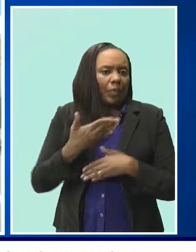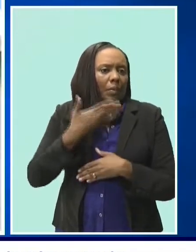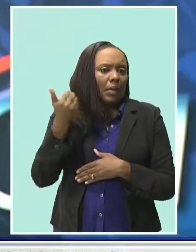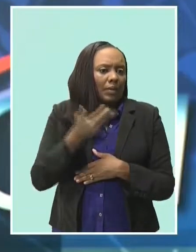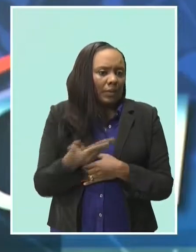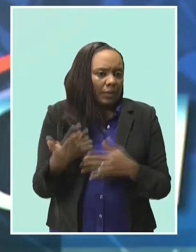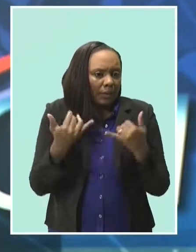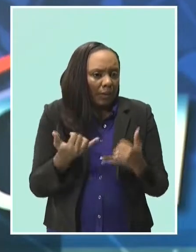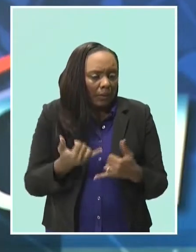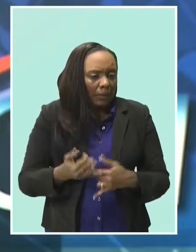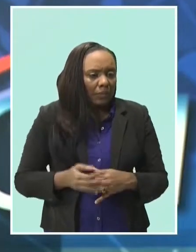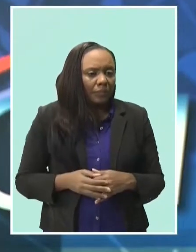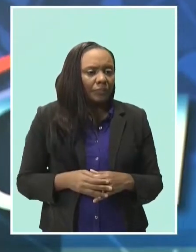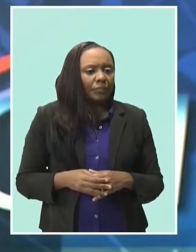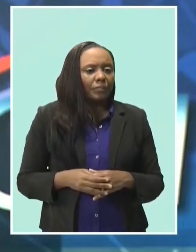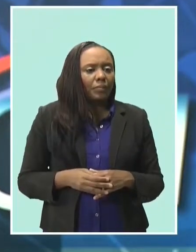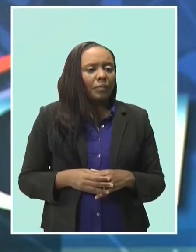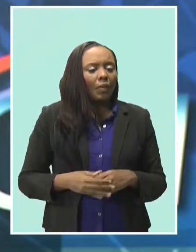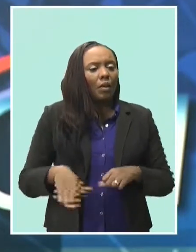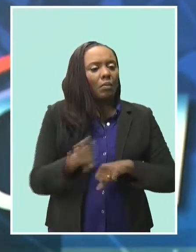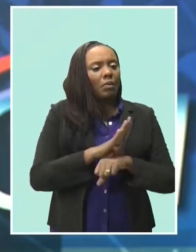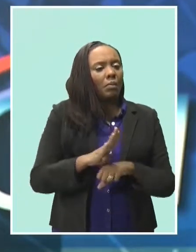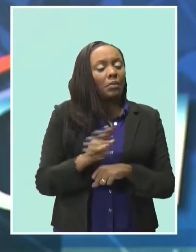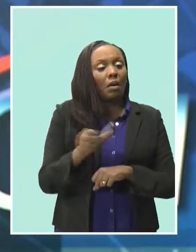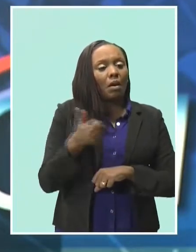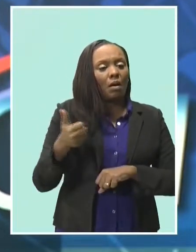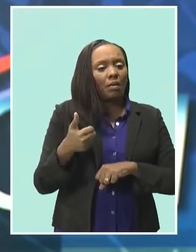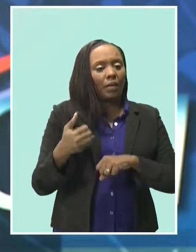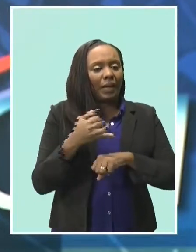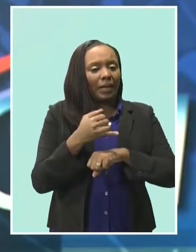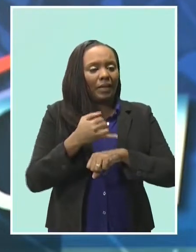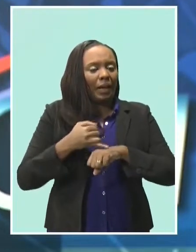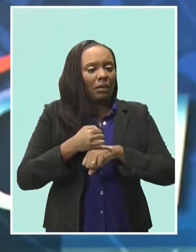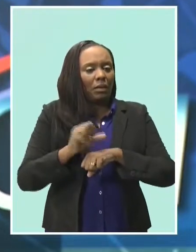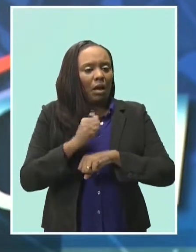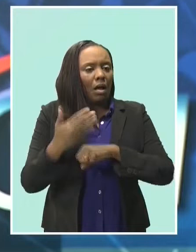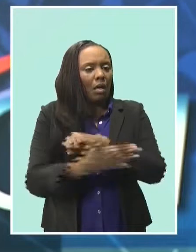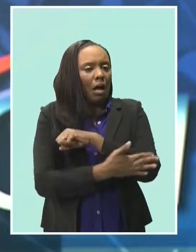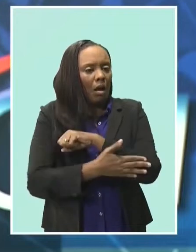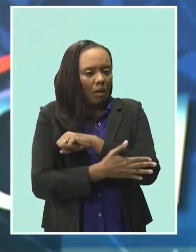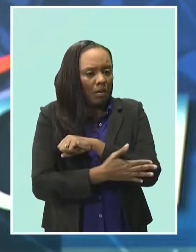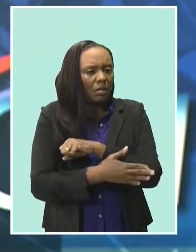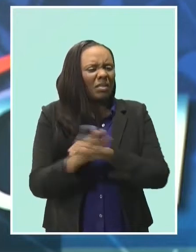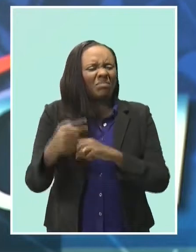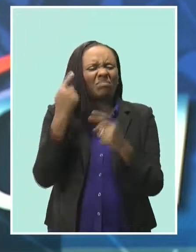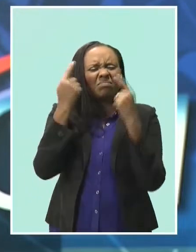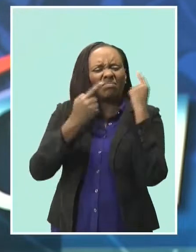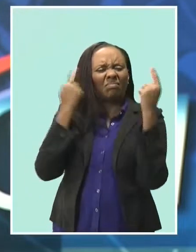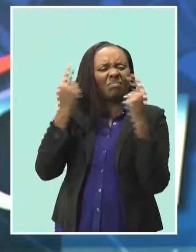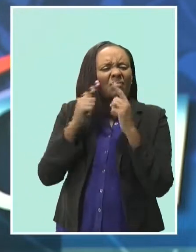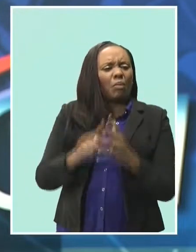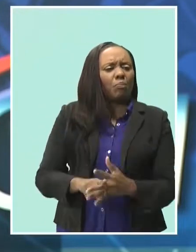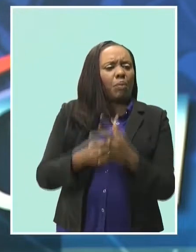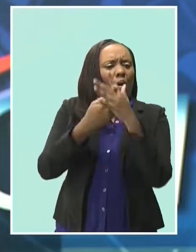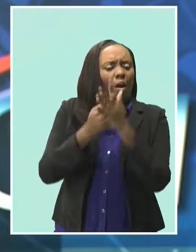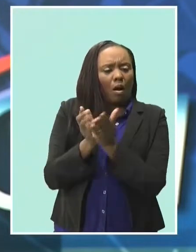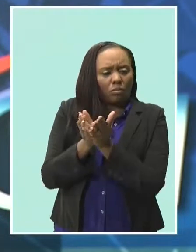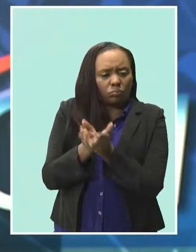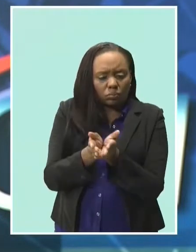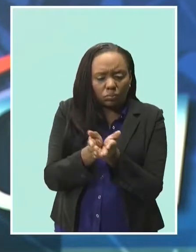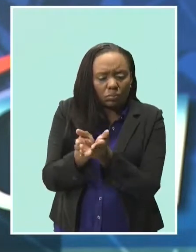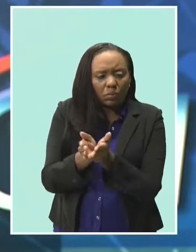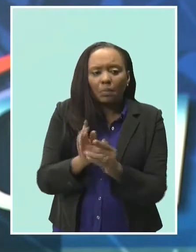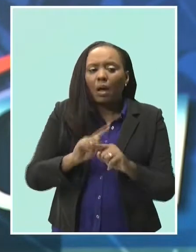News. Well, Barbados and countries across the region are being told that they should consider resuming cruise ship arrivals with